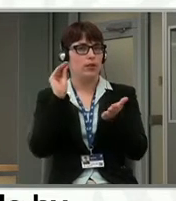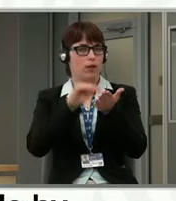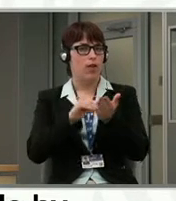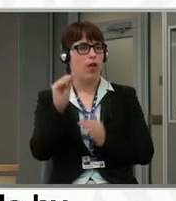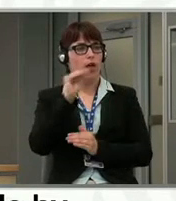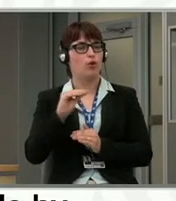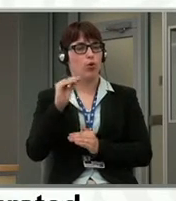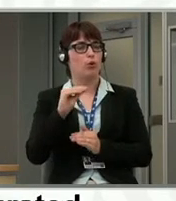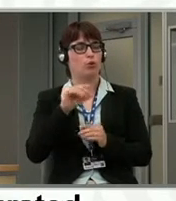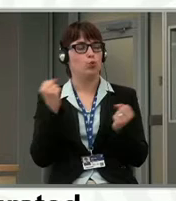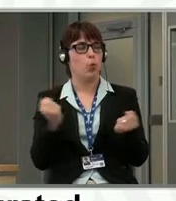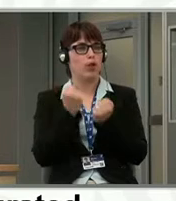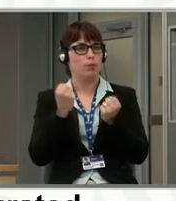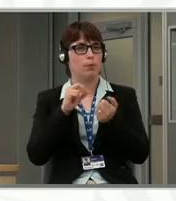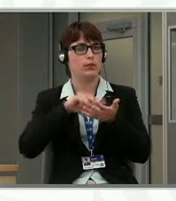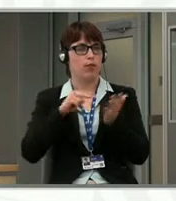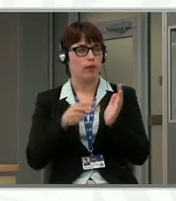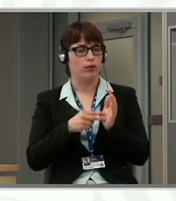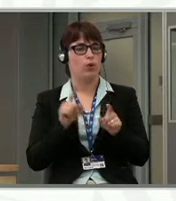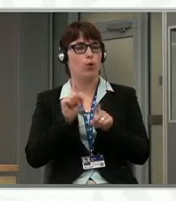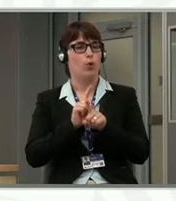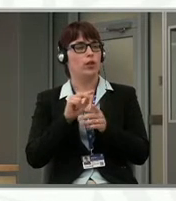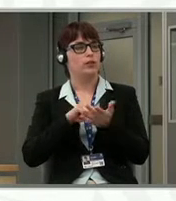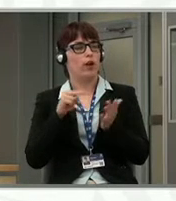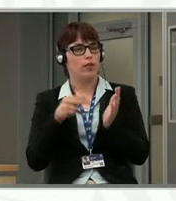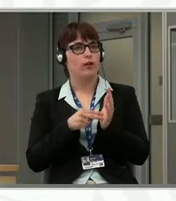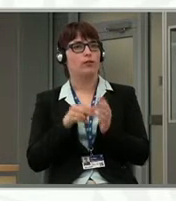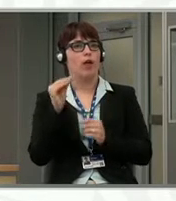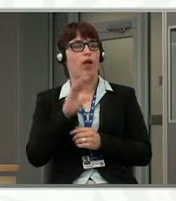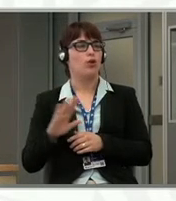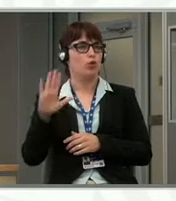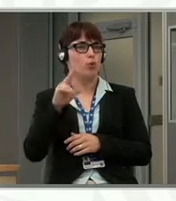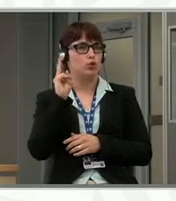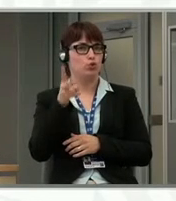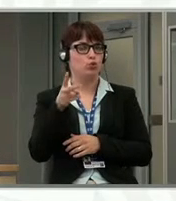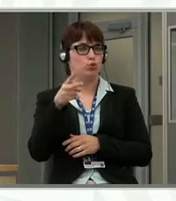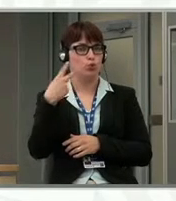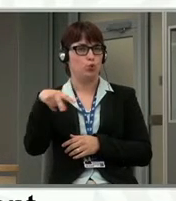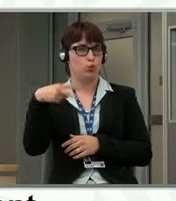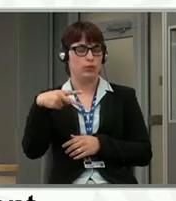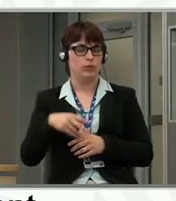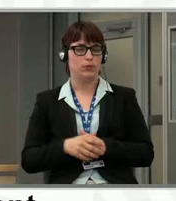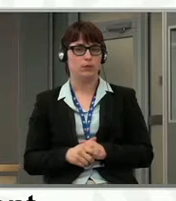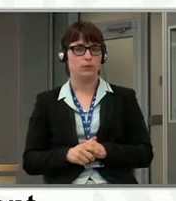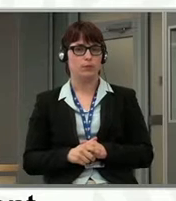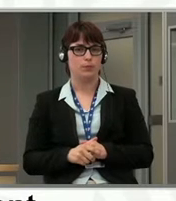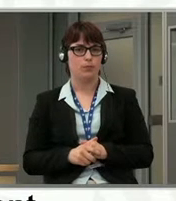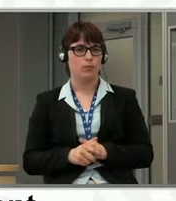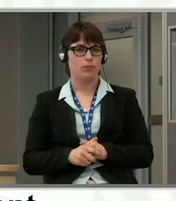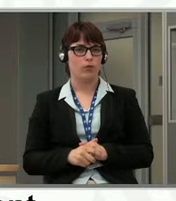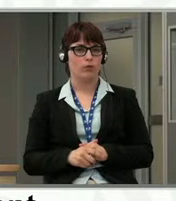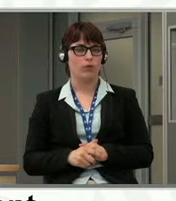growth is the goal of the European Employment Strategy and Strategy Europe